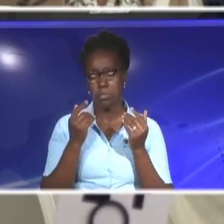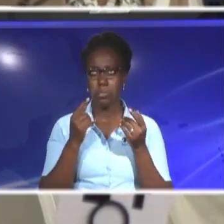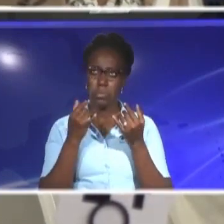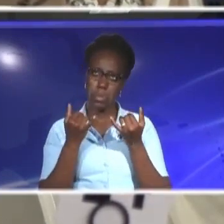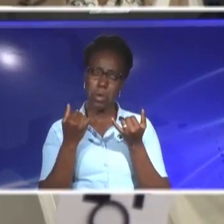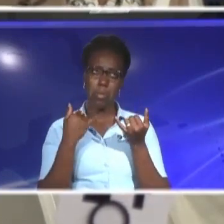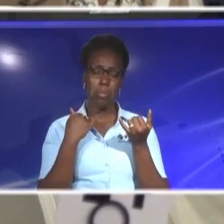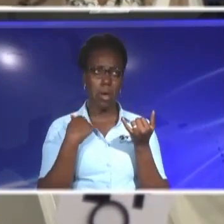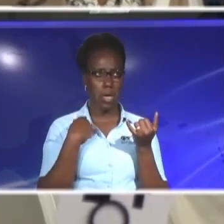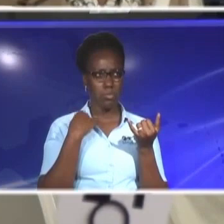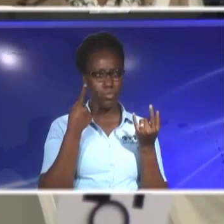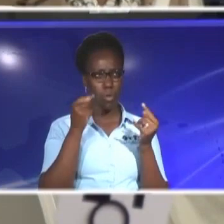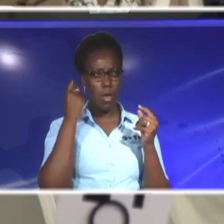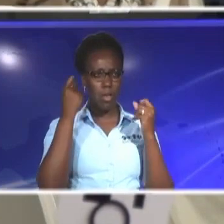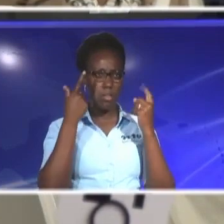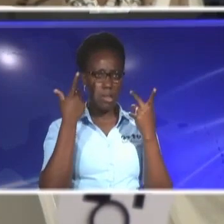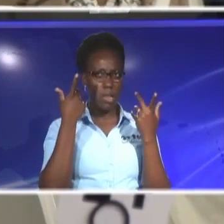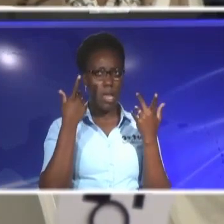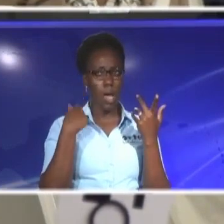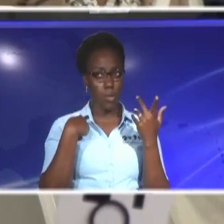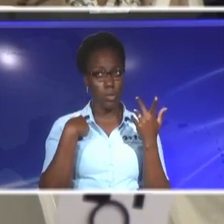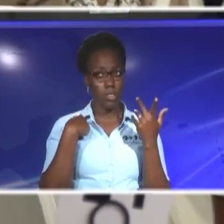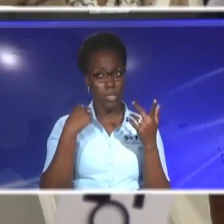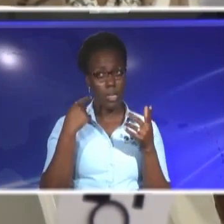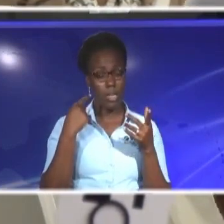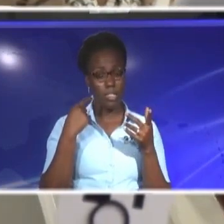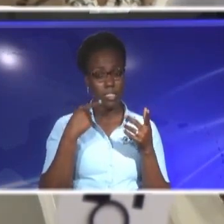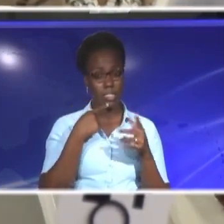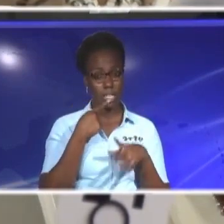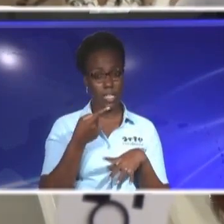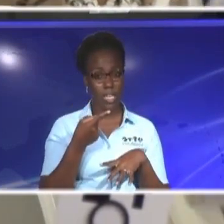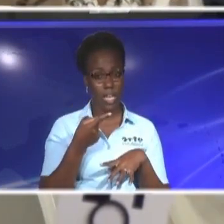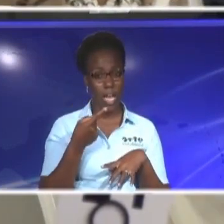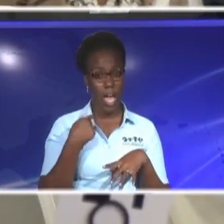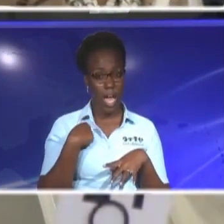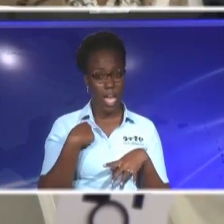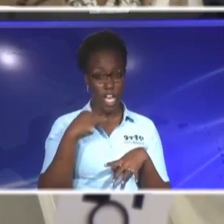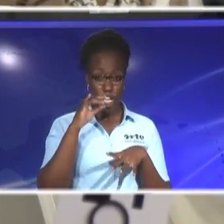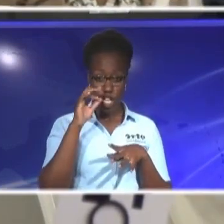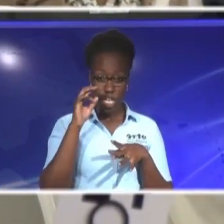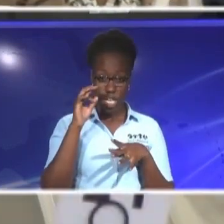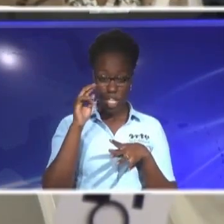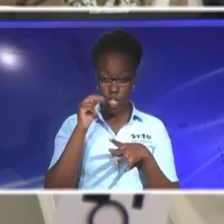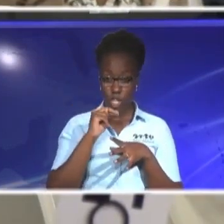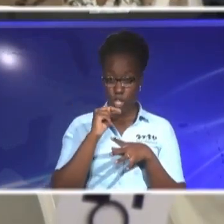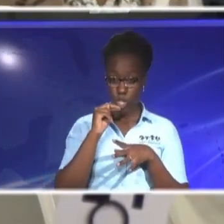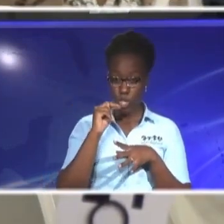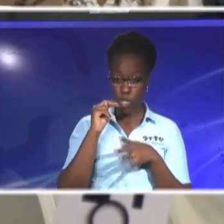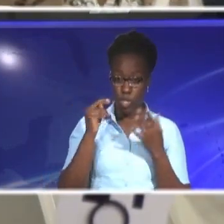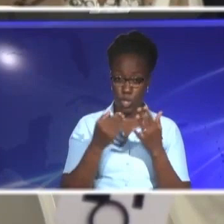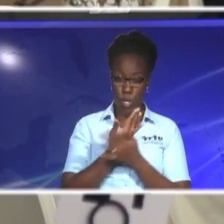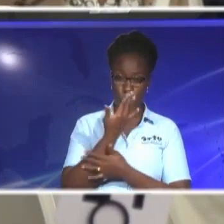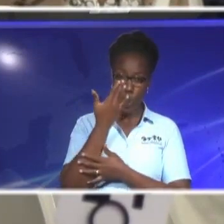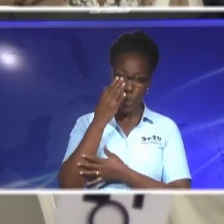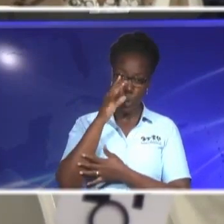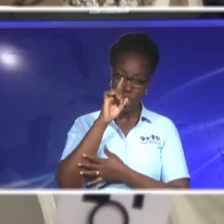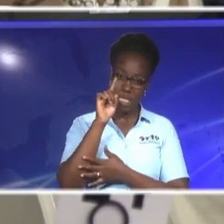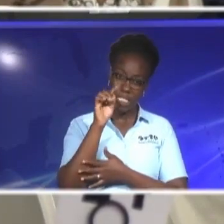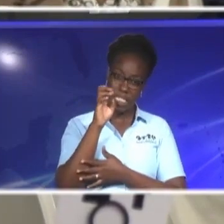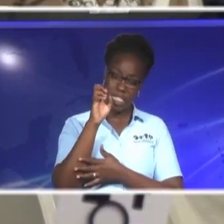confess, I have been trained by the Restorative Justice Network in New Zealand and the International Institute